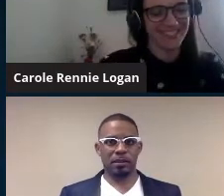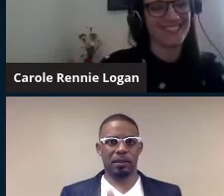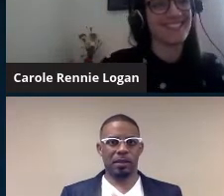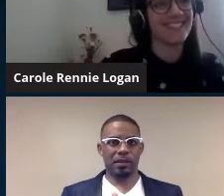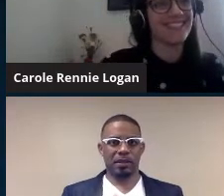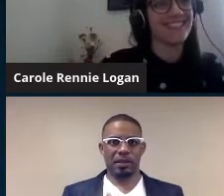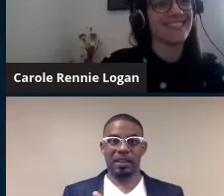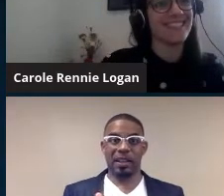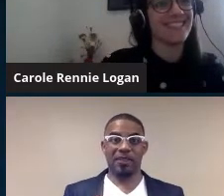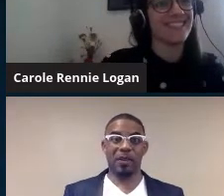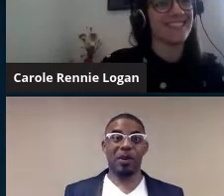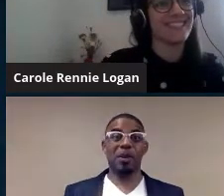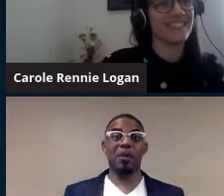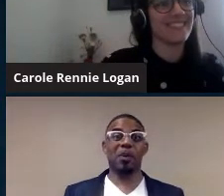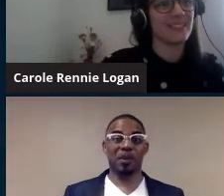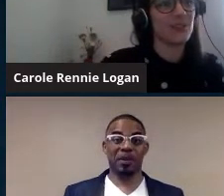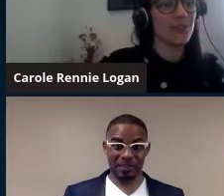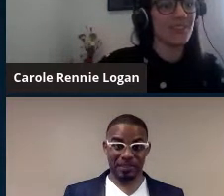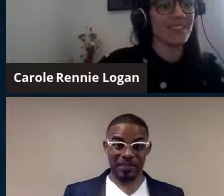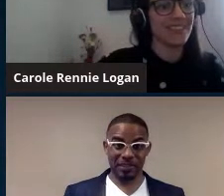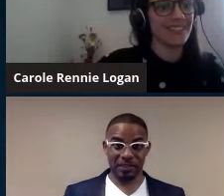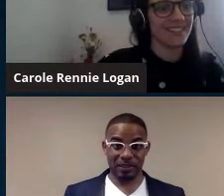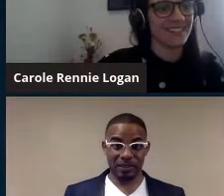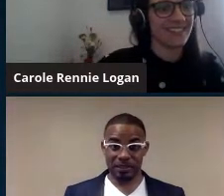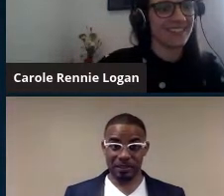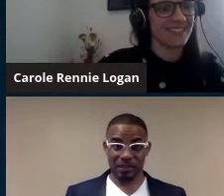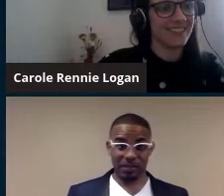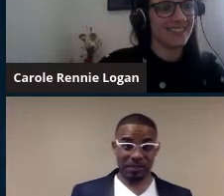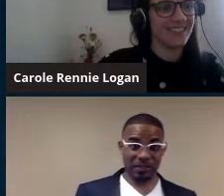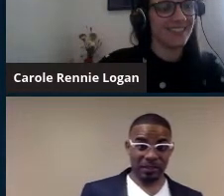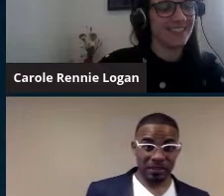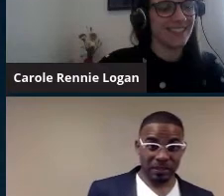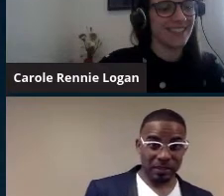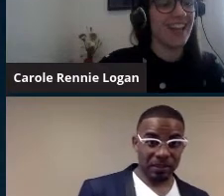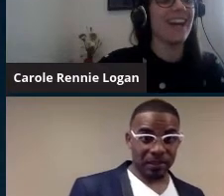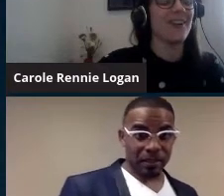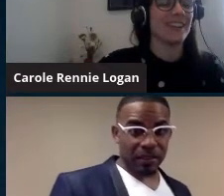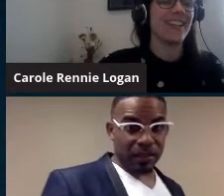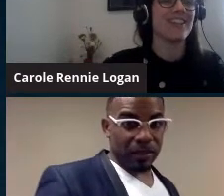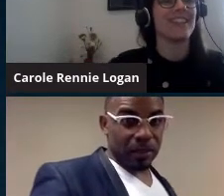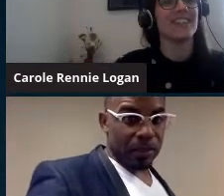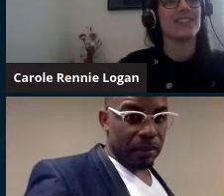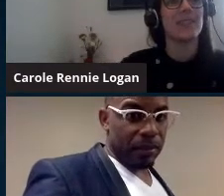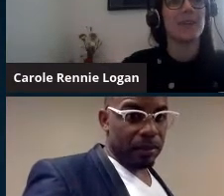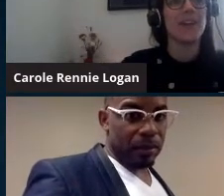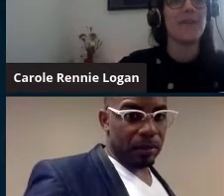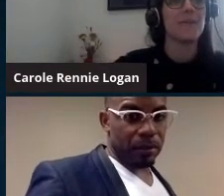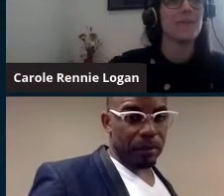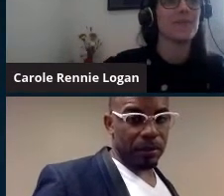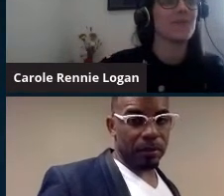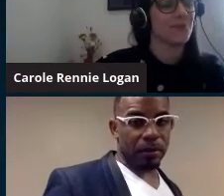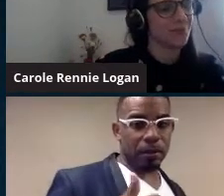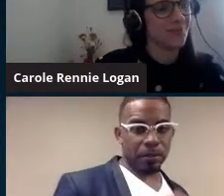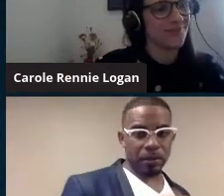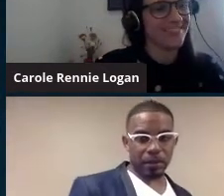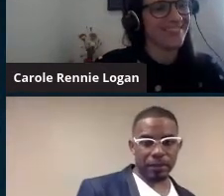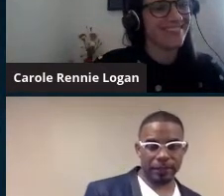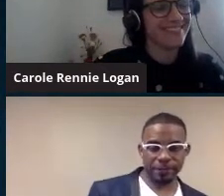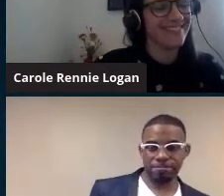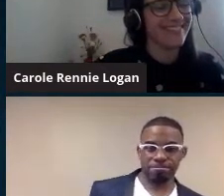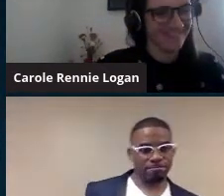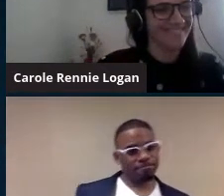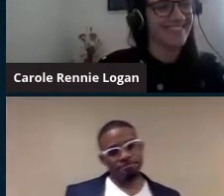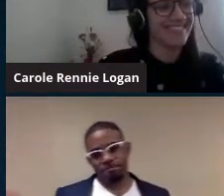It's even more smaller, yeah. No? Yeah, I think this is good. Yeah. Ah, okay, great. Sorry about that. Never